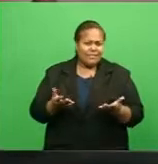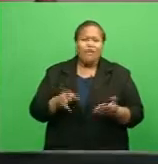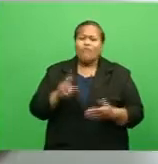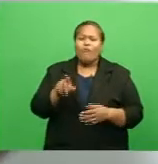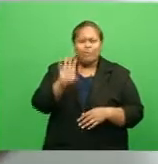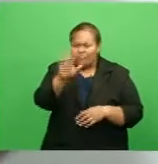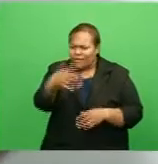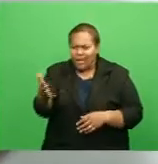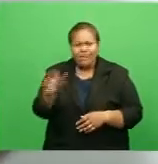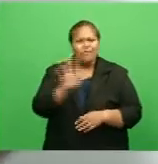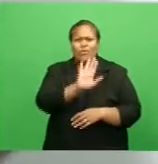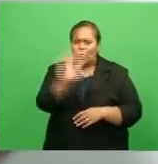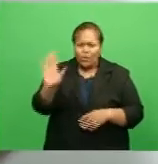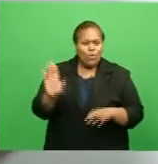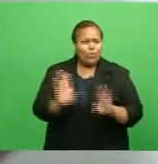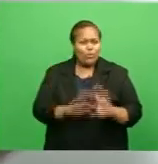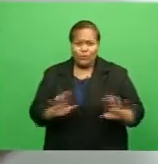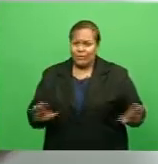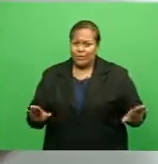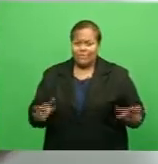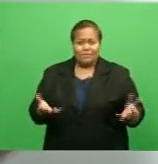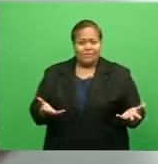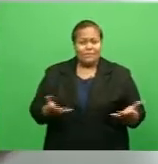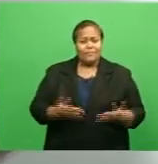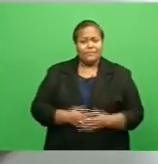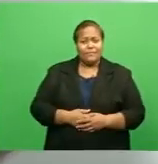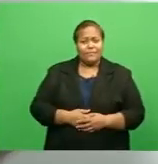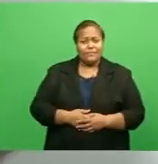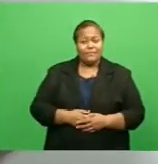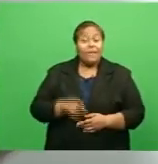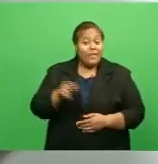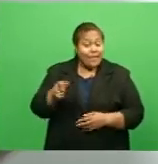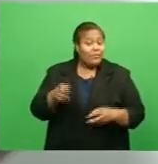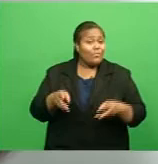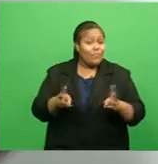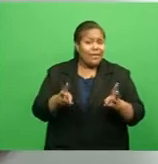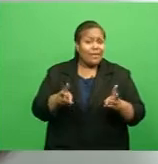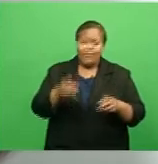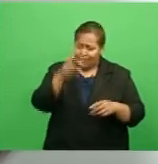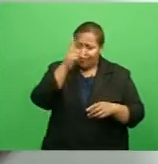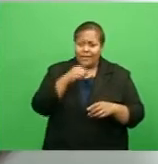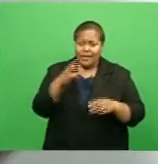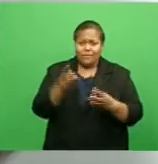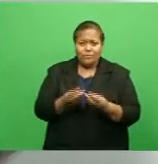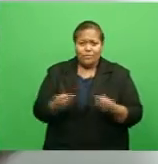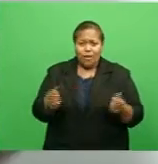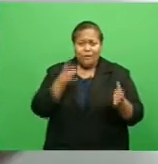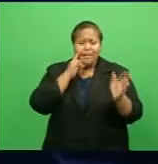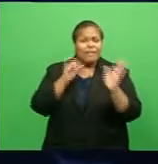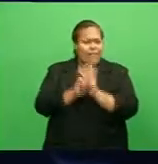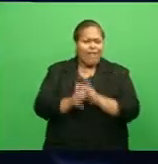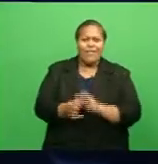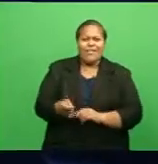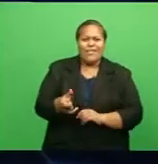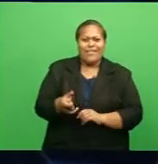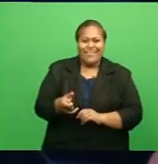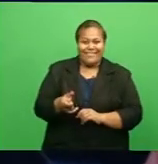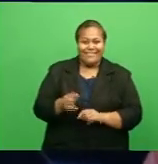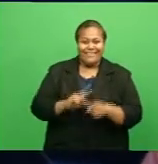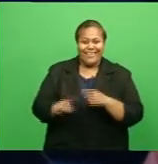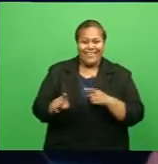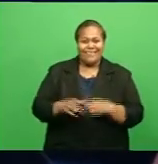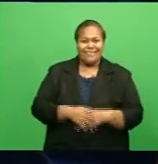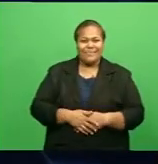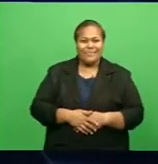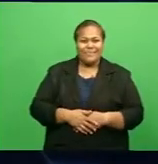screening or test, at least for your child. Then that way, that'll cover the early detection bit. WOW's Kids Fiji